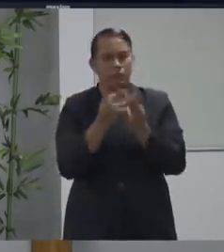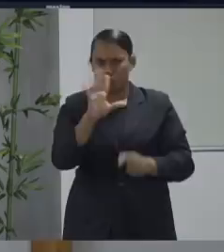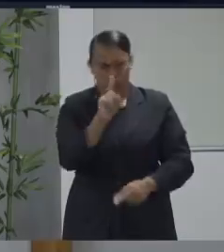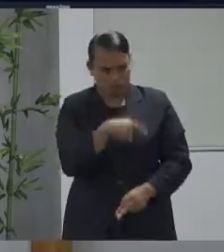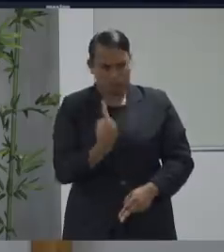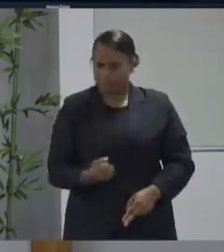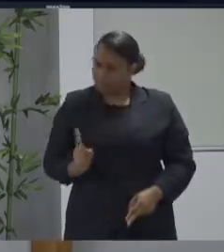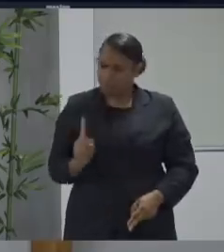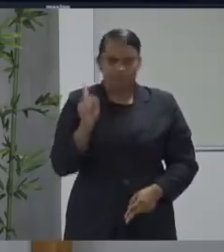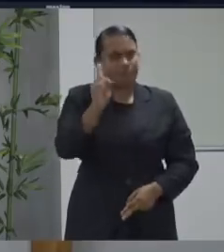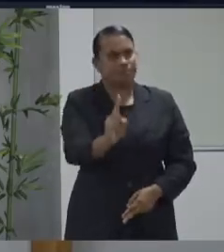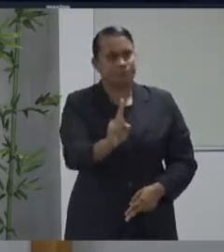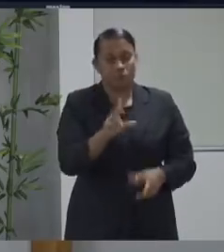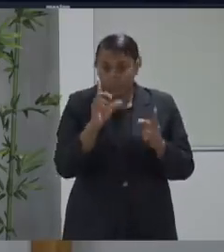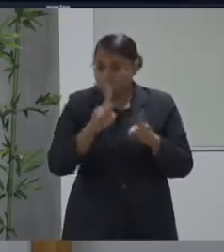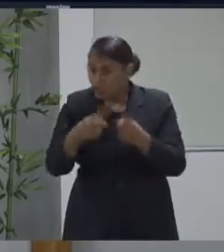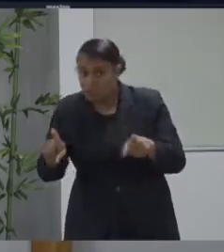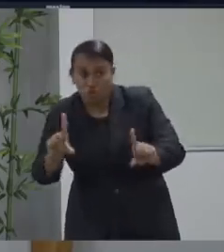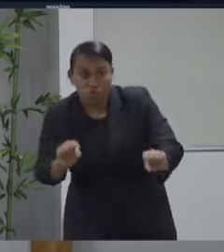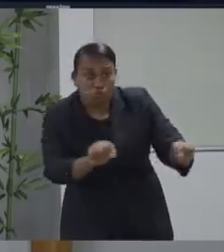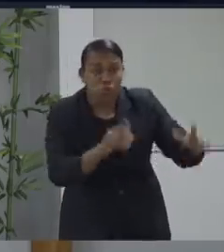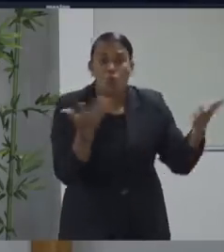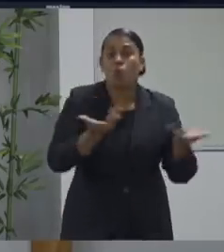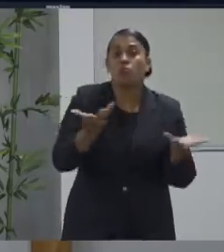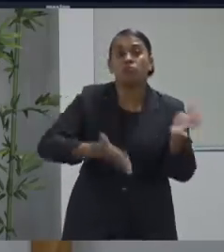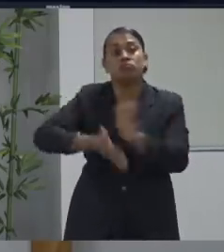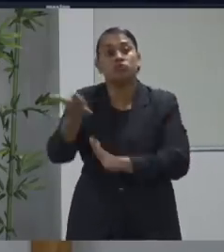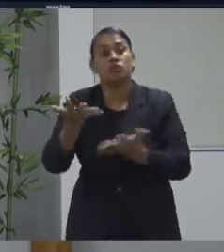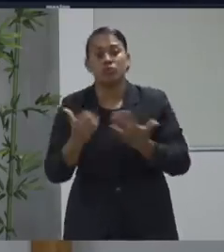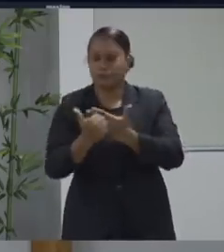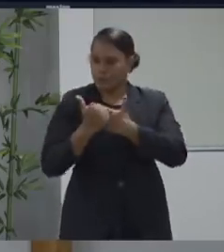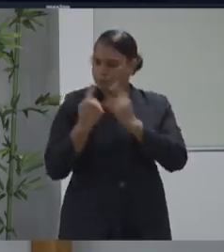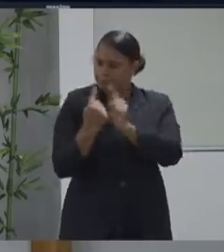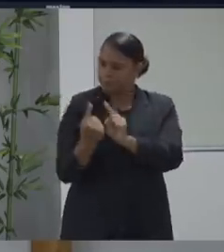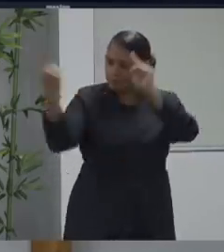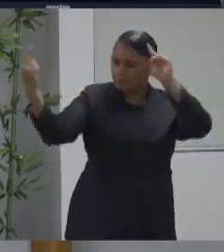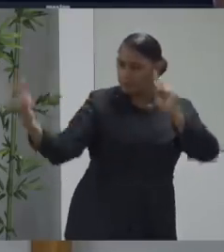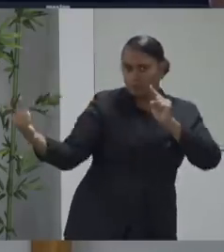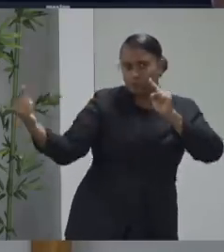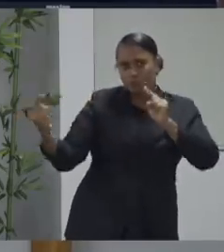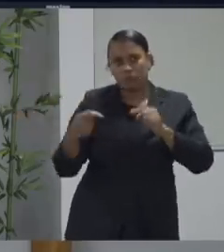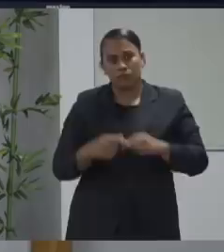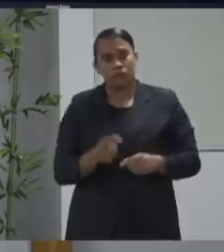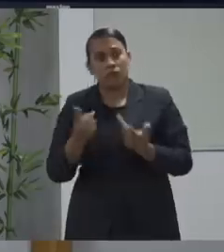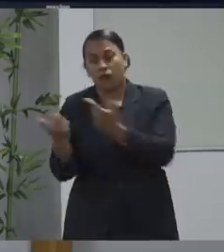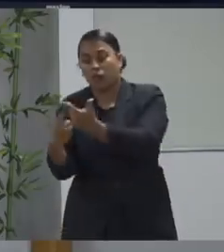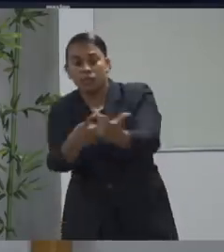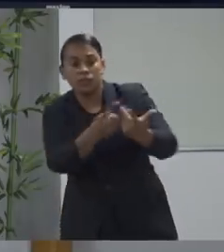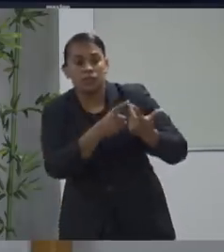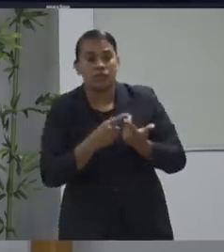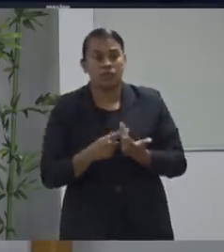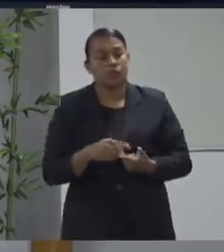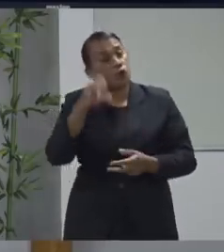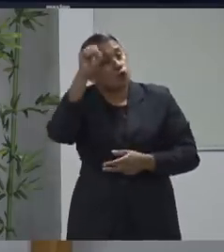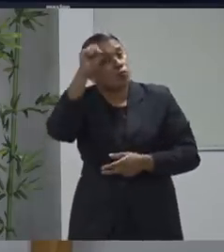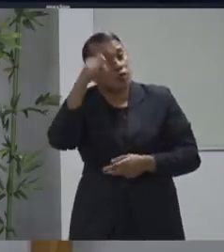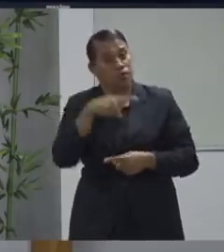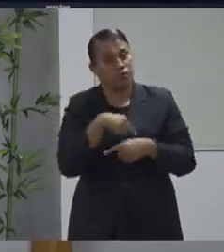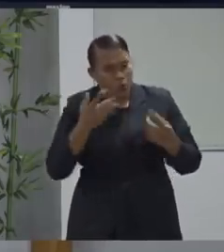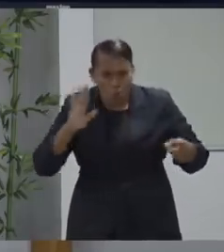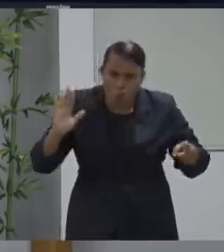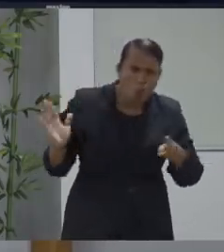and whatever you do, keep a safe distance of 2 meters from all others. Remember, we must all stand